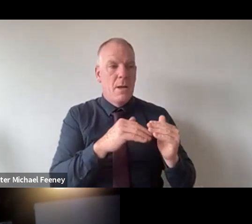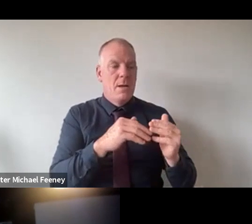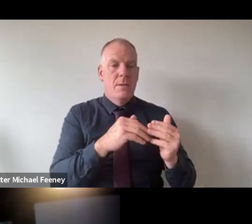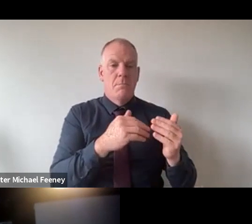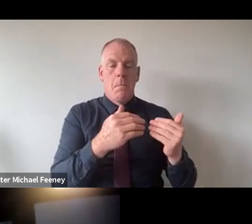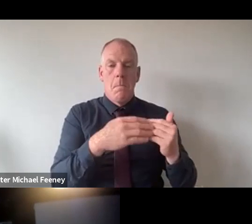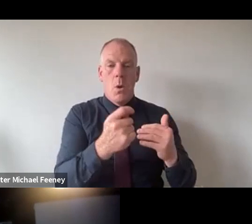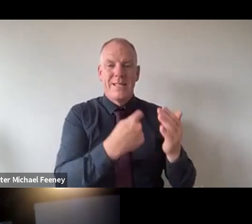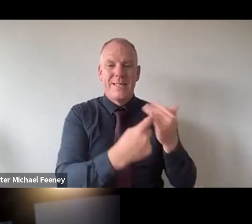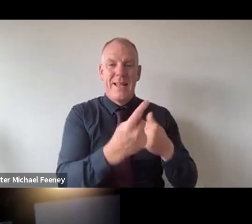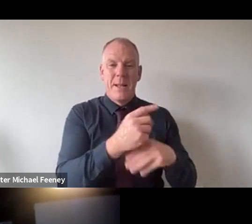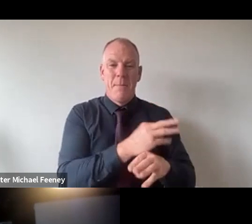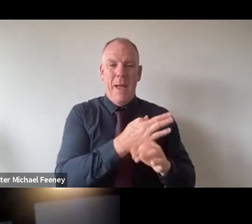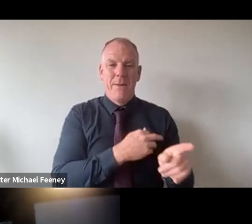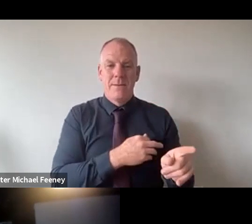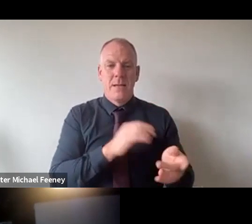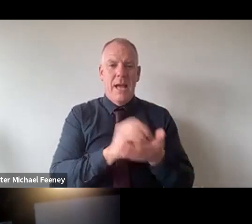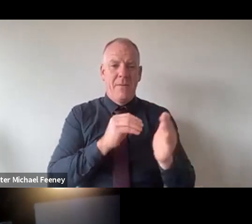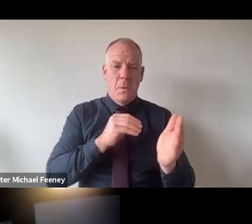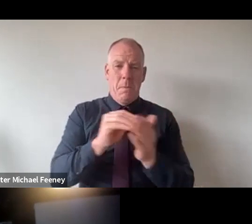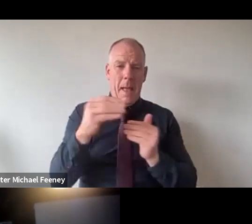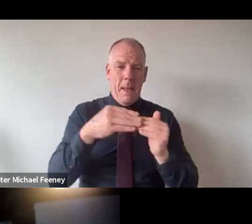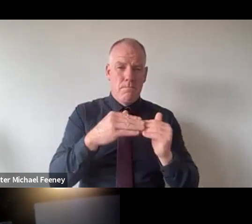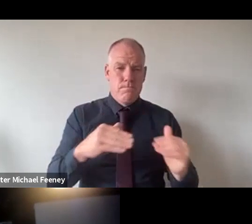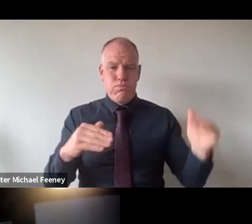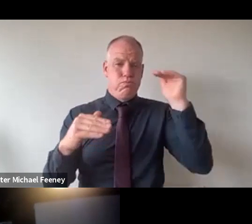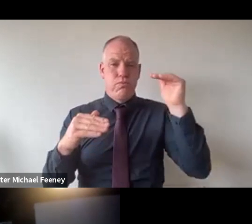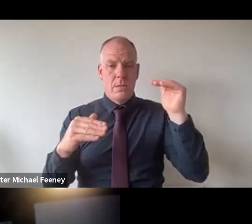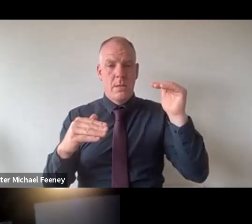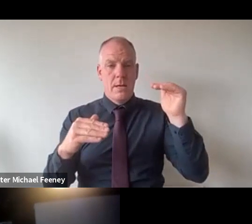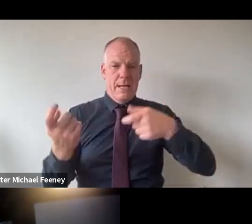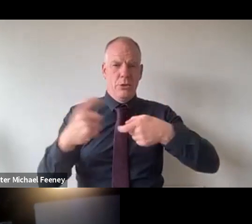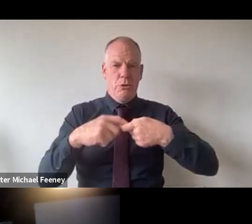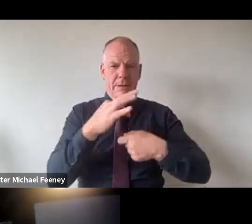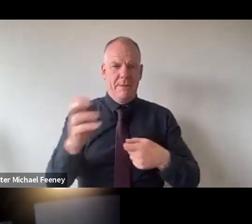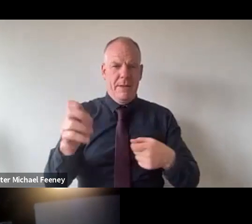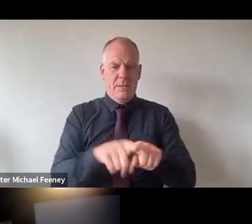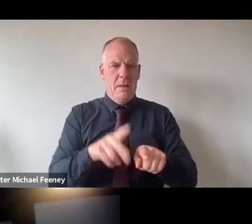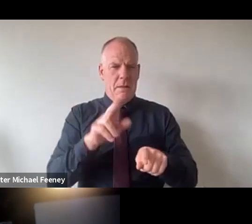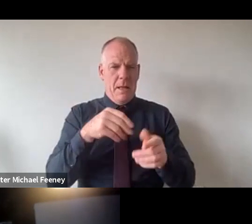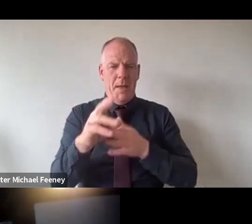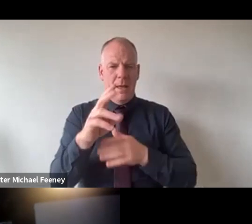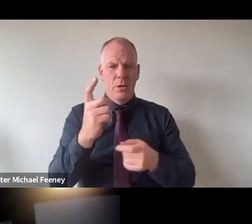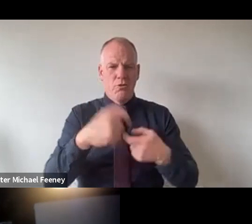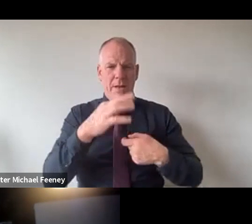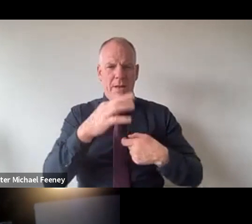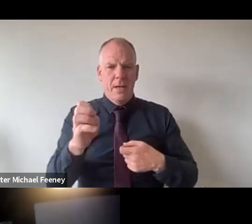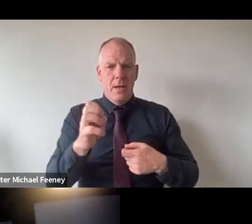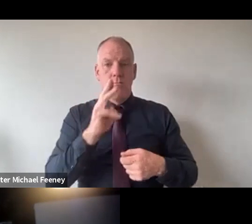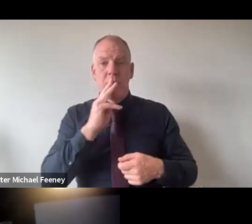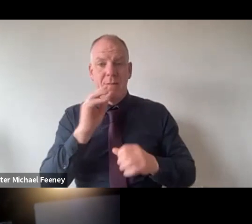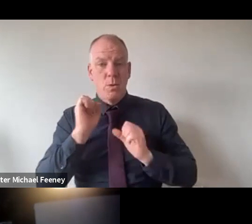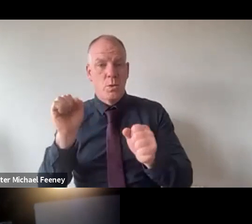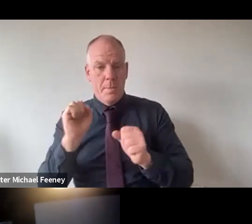as well. They need to pay the highest price, and they need to pay a joining fee. And you can only get that joining fee, and sometimes with the private gyms, it's